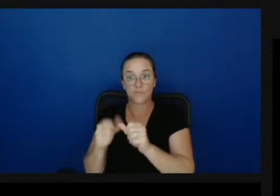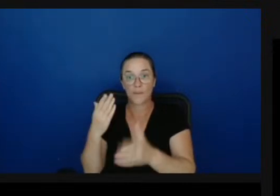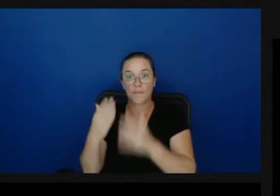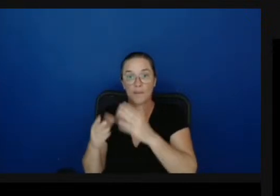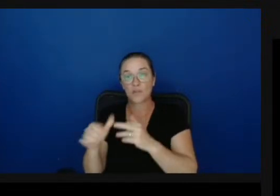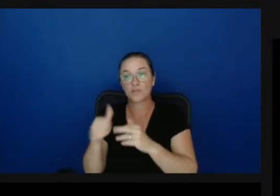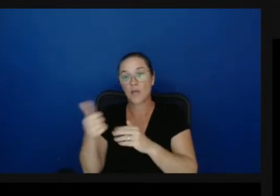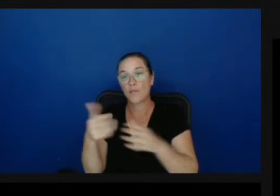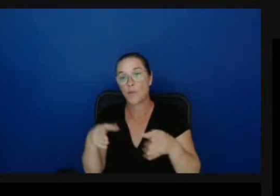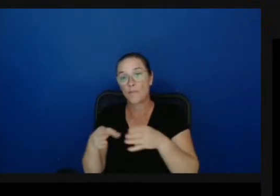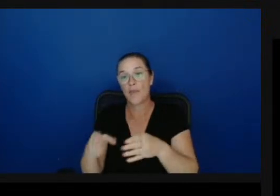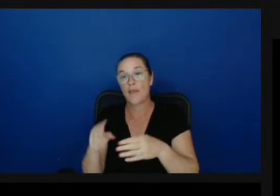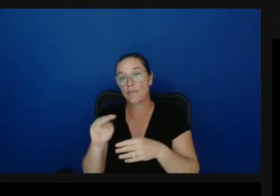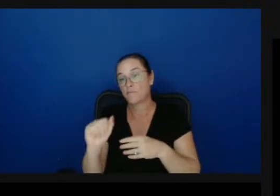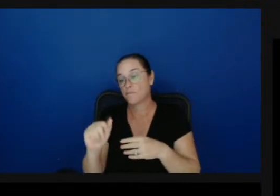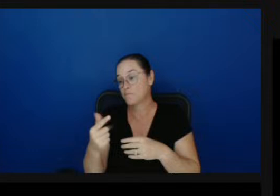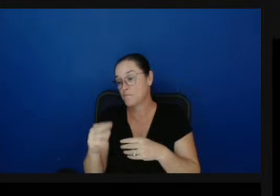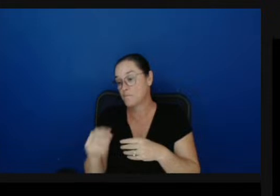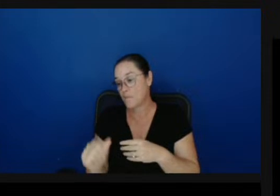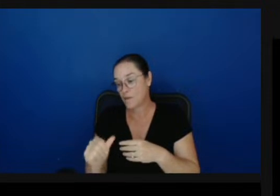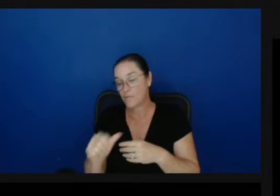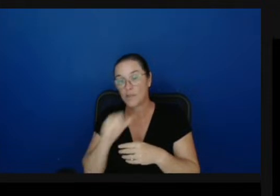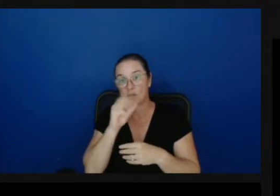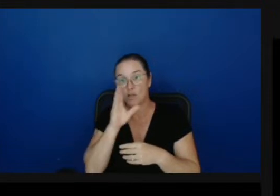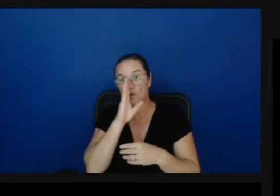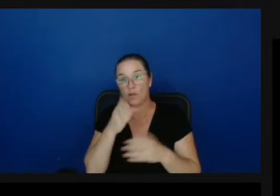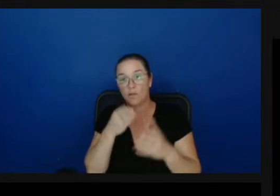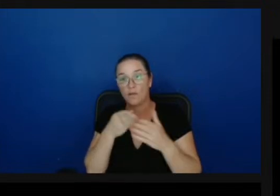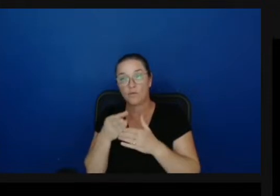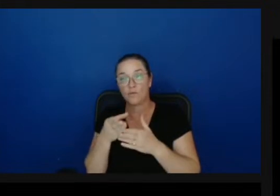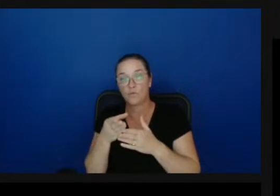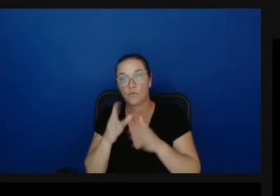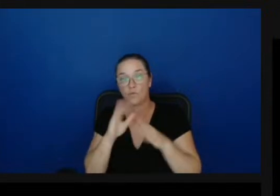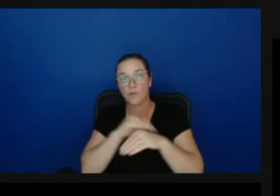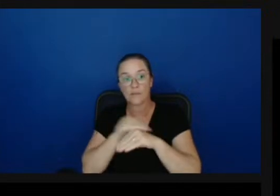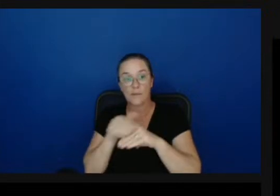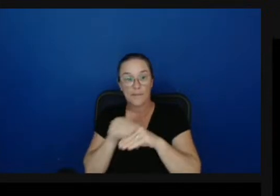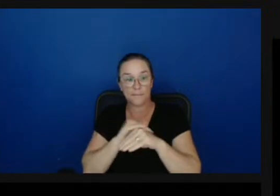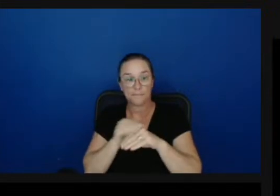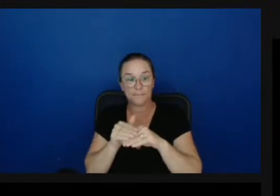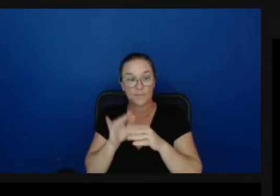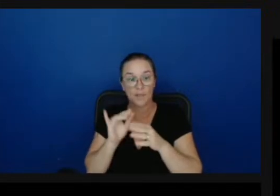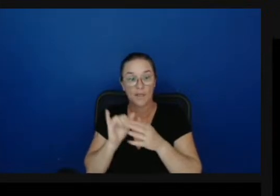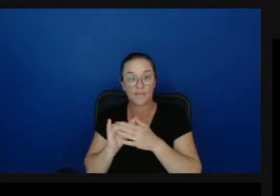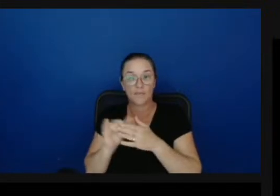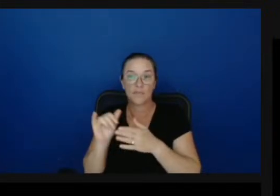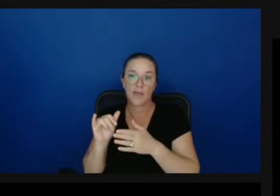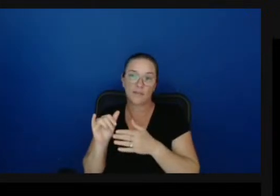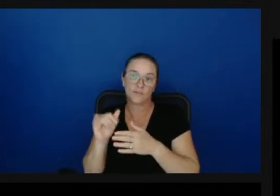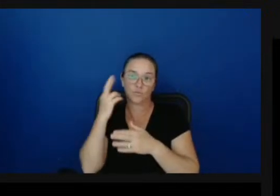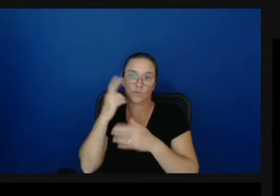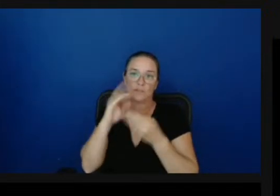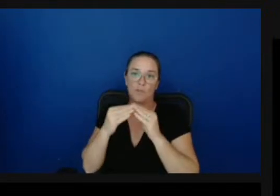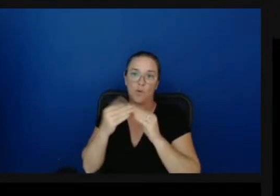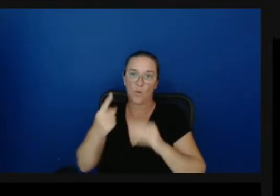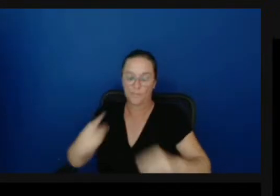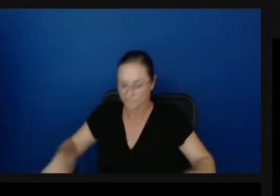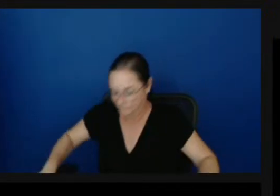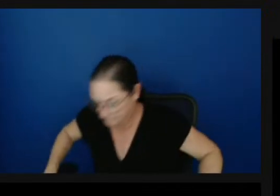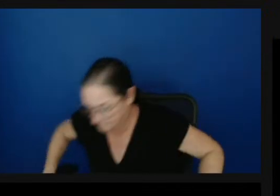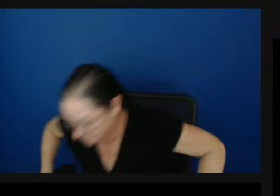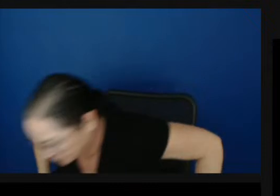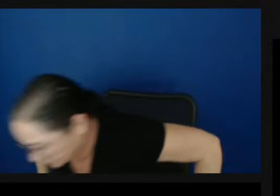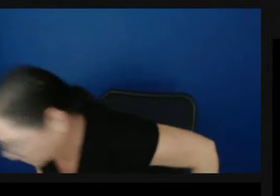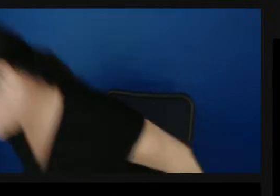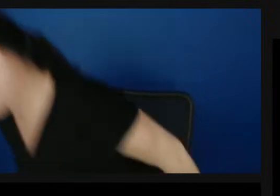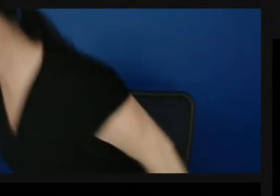path of magma into there that's not directly through that summit, right? That's just one caveat number 1. And the second one is that to